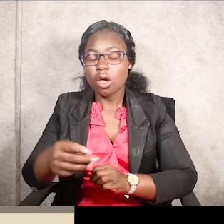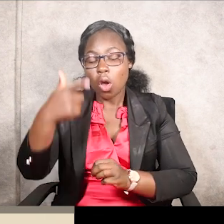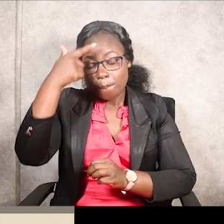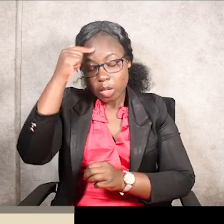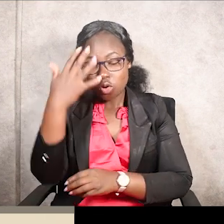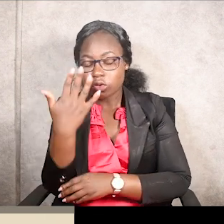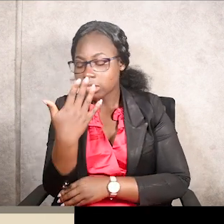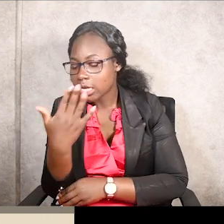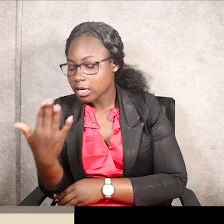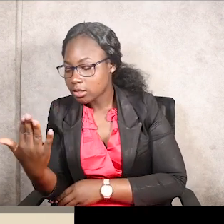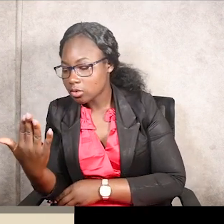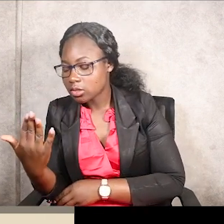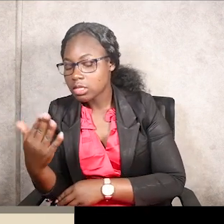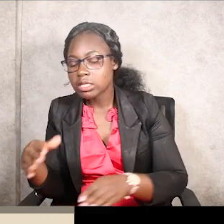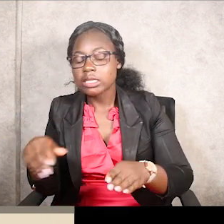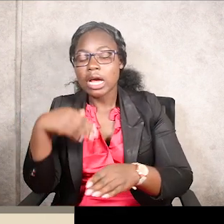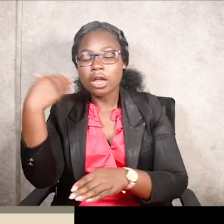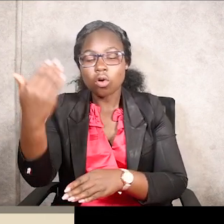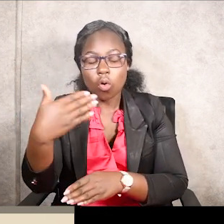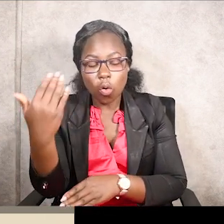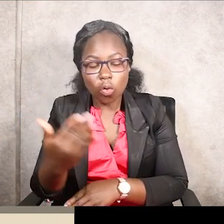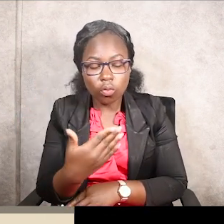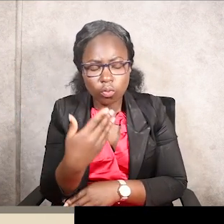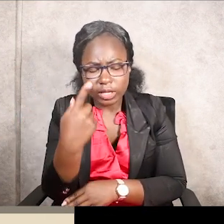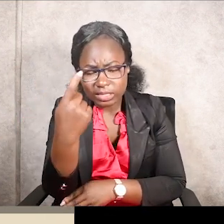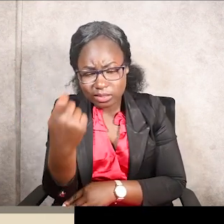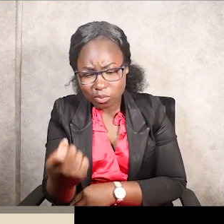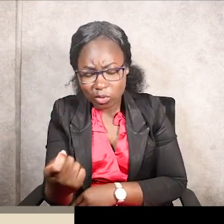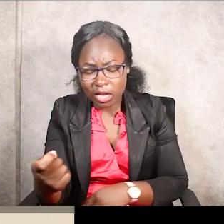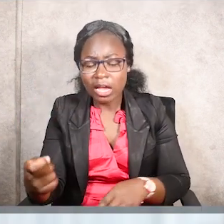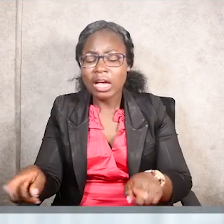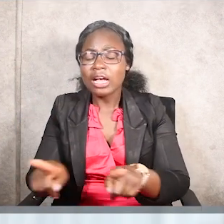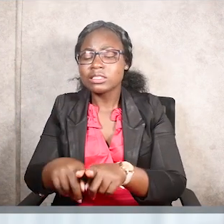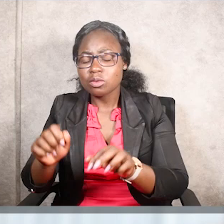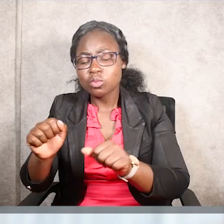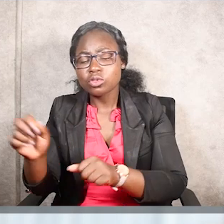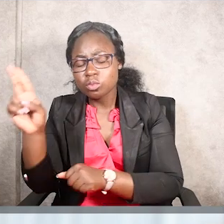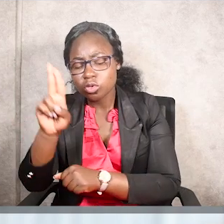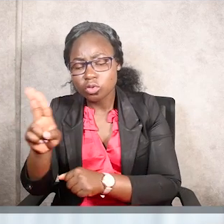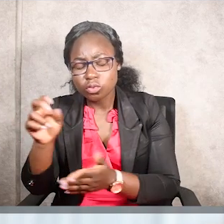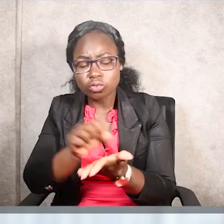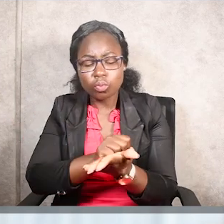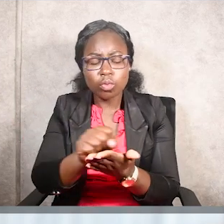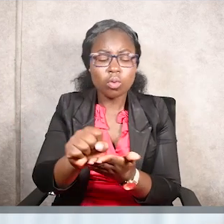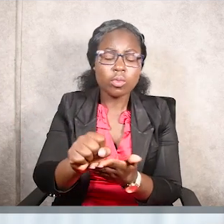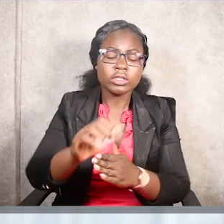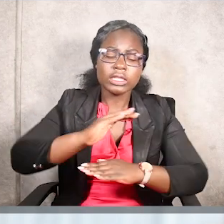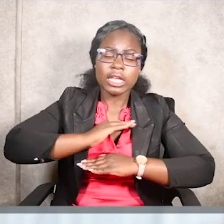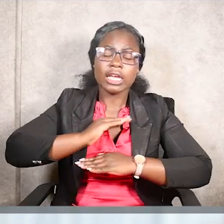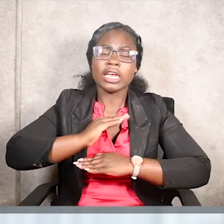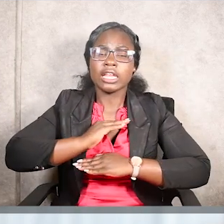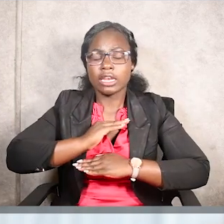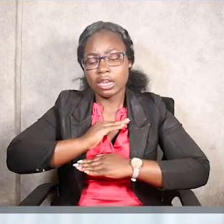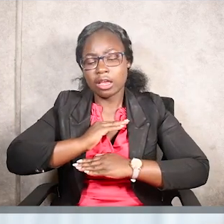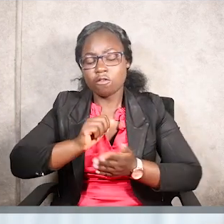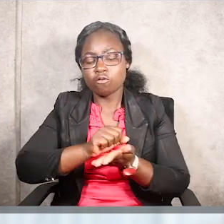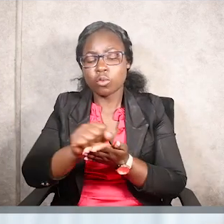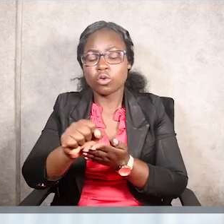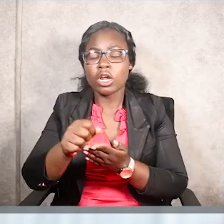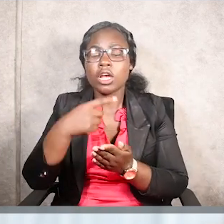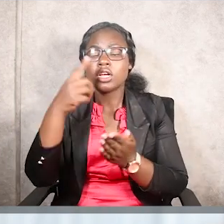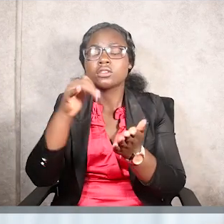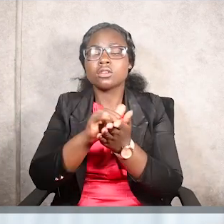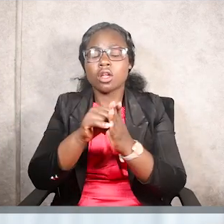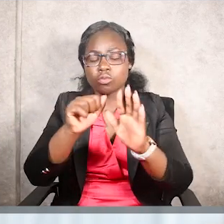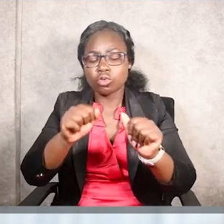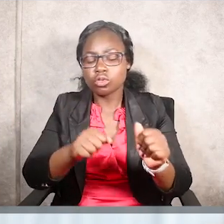are always minimum and you have to utilize them to produce the maximum output, and so that can